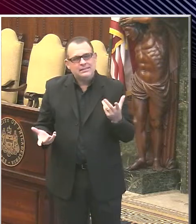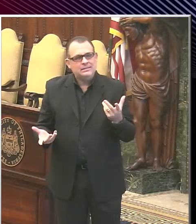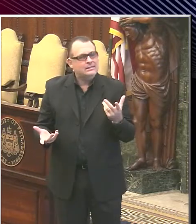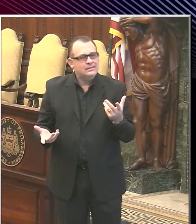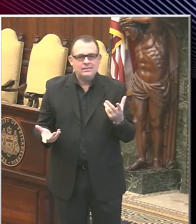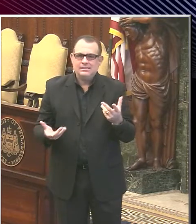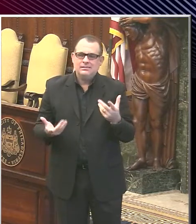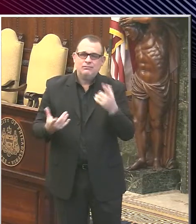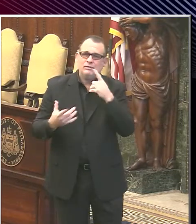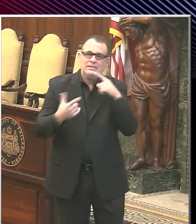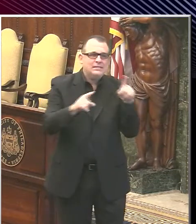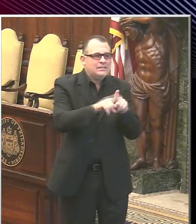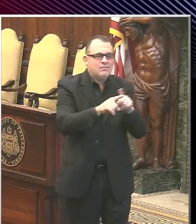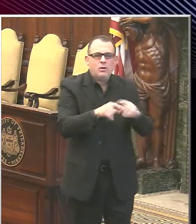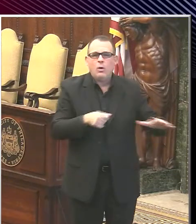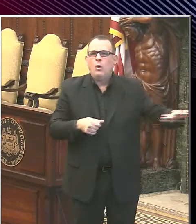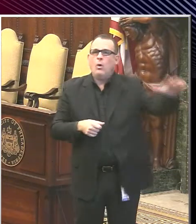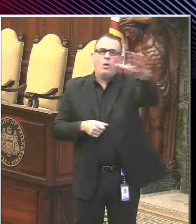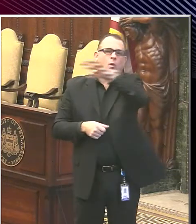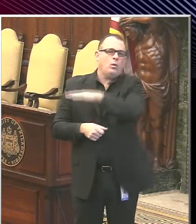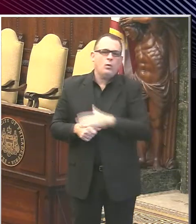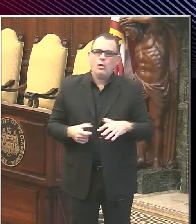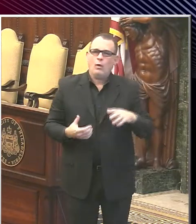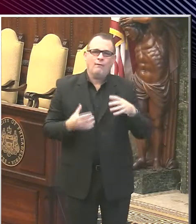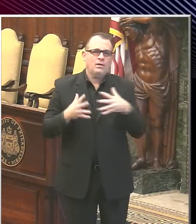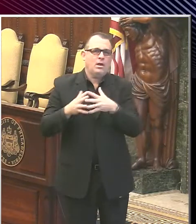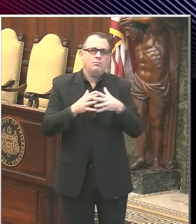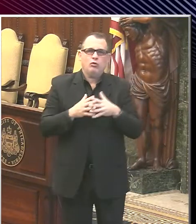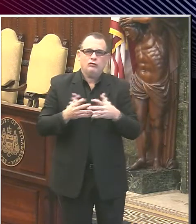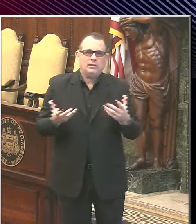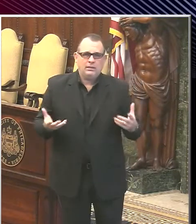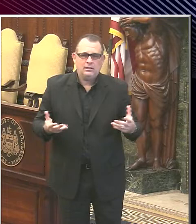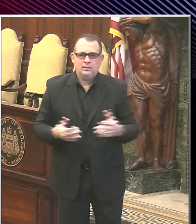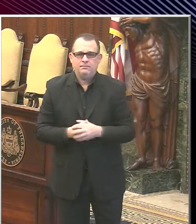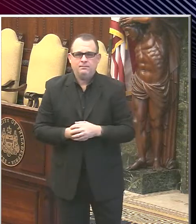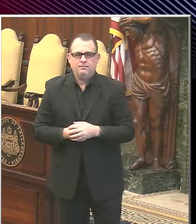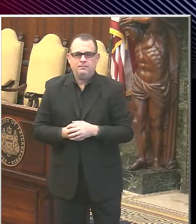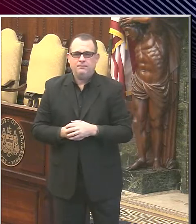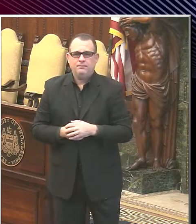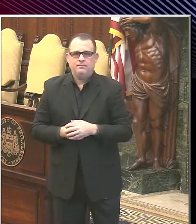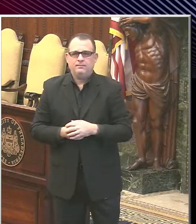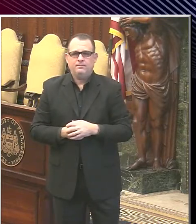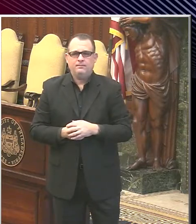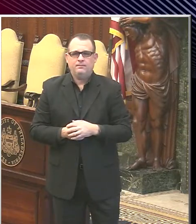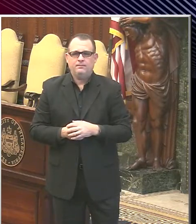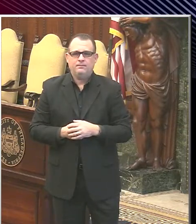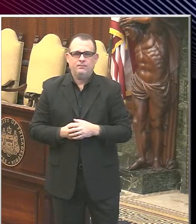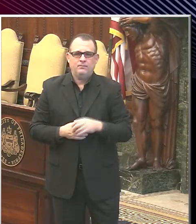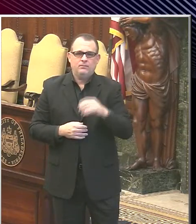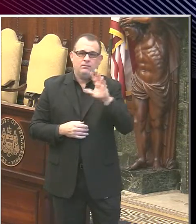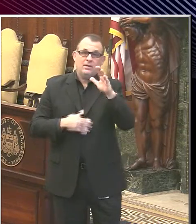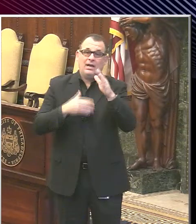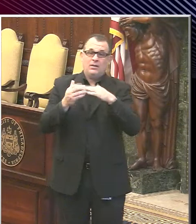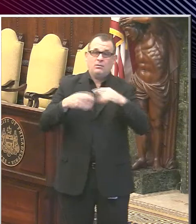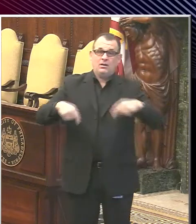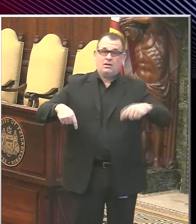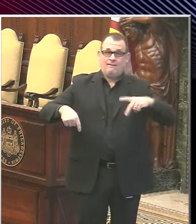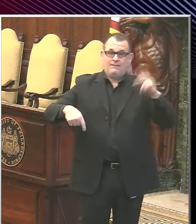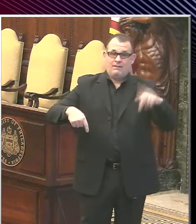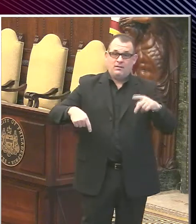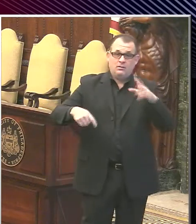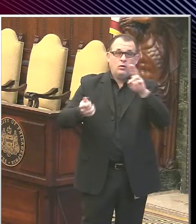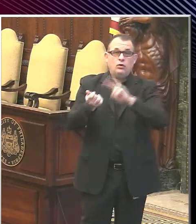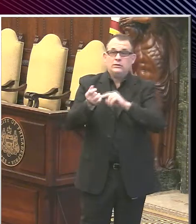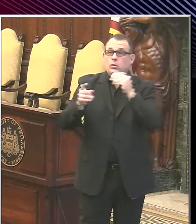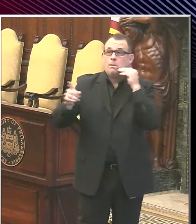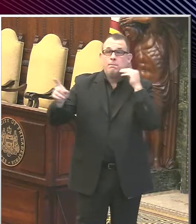across the city, across the state, and across the nation. Now, back here in Philadelphia, what's happening in nursing homes? We're continuing